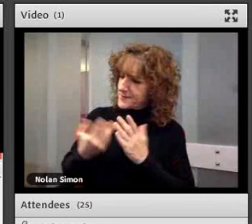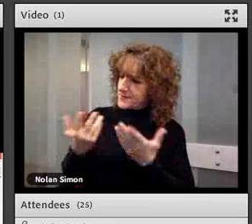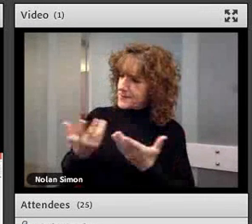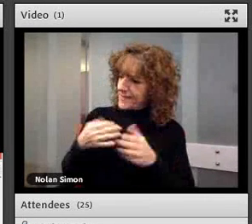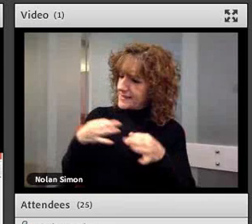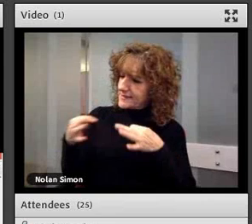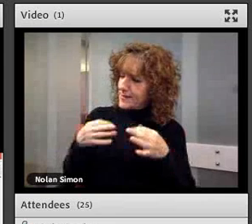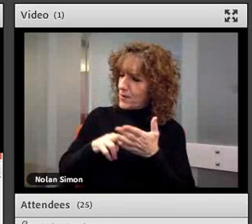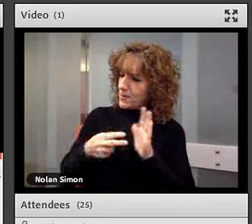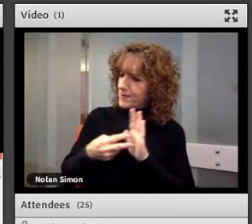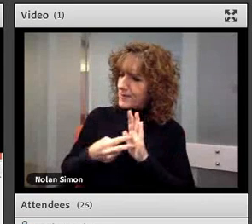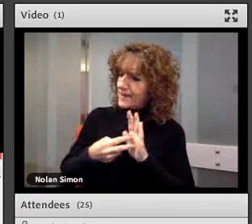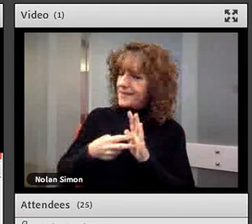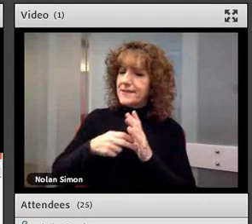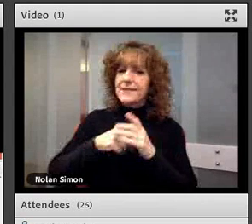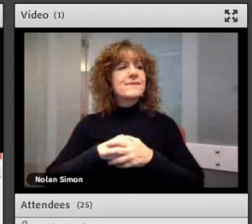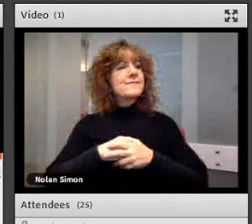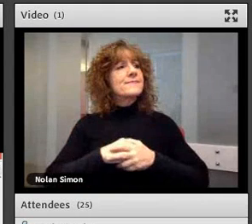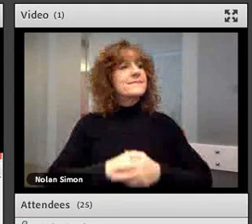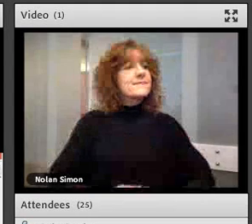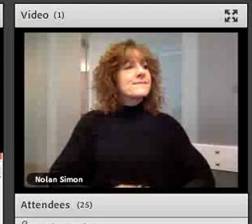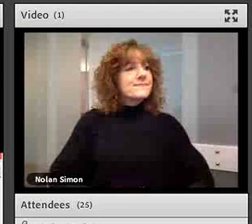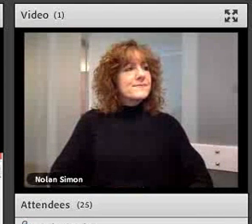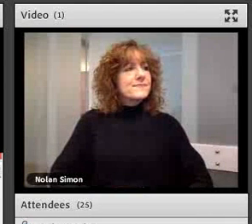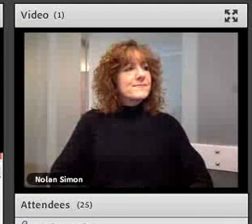you explain that to me a little bit better?